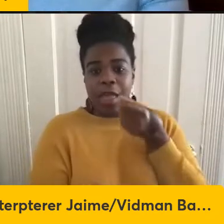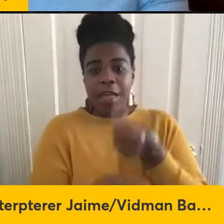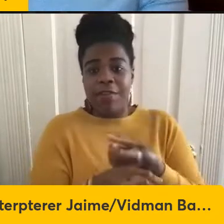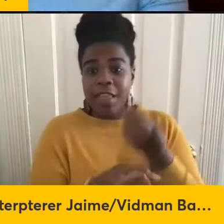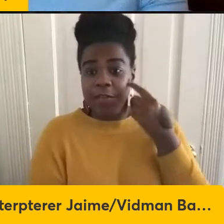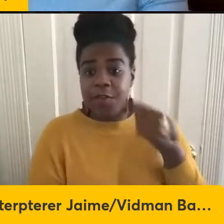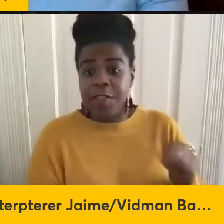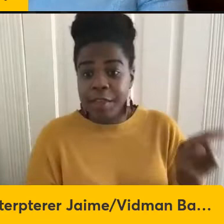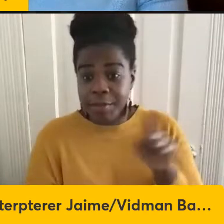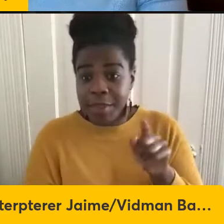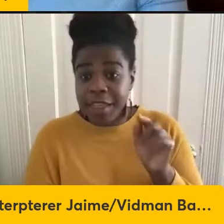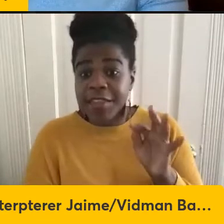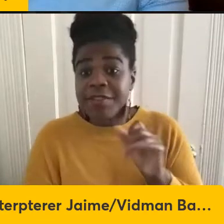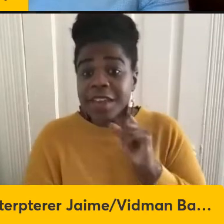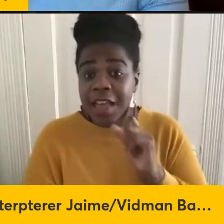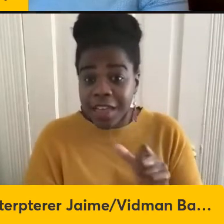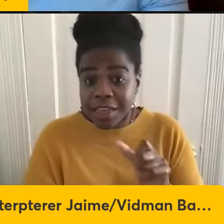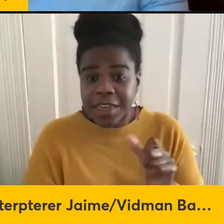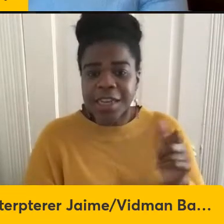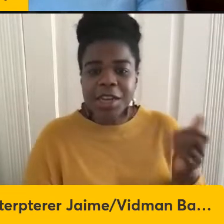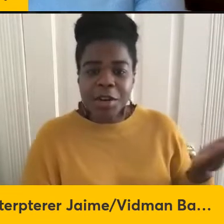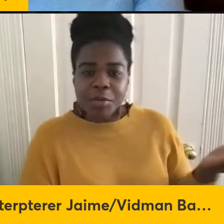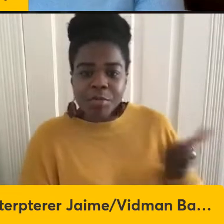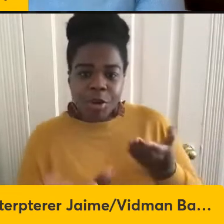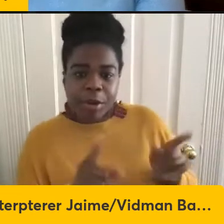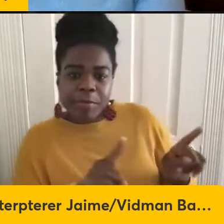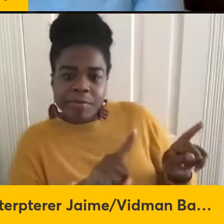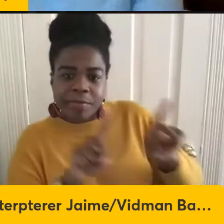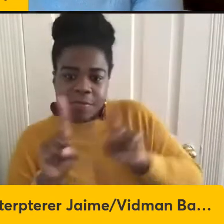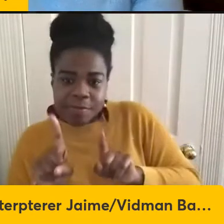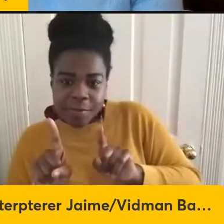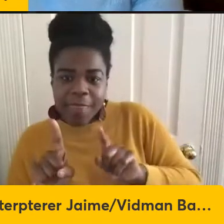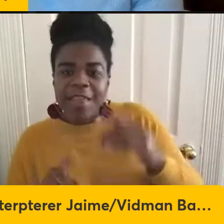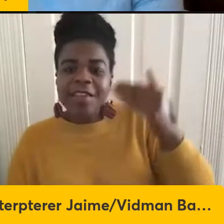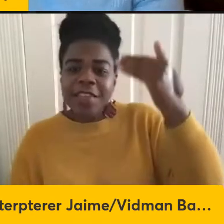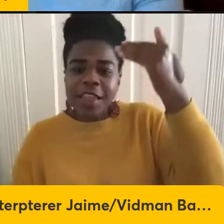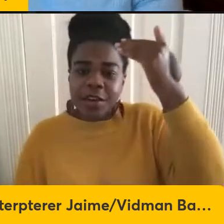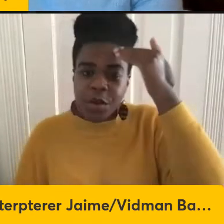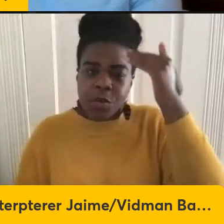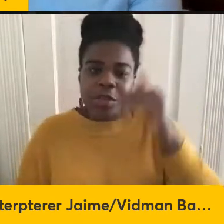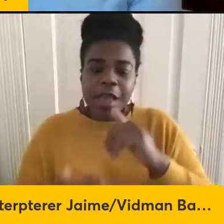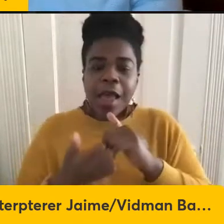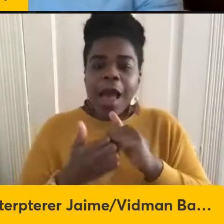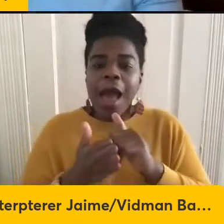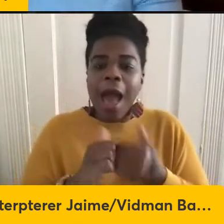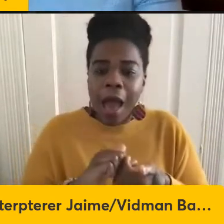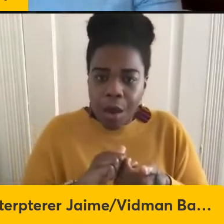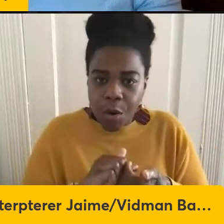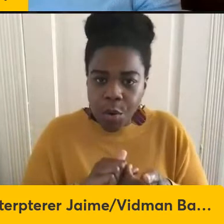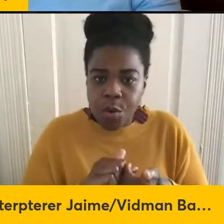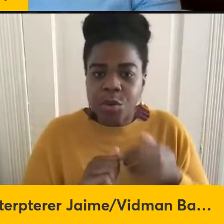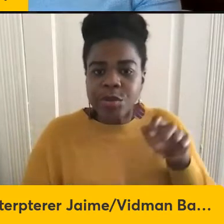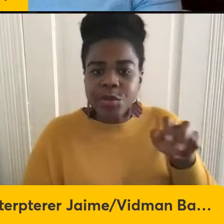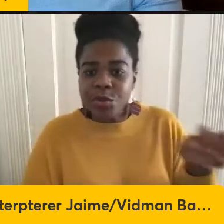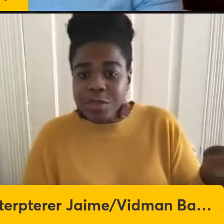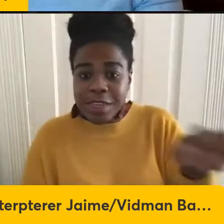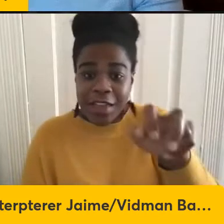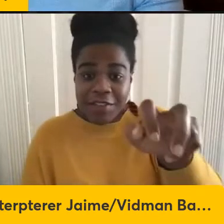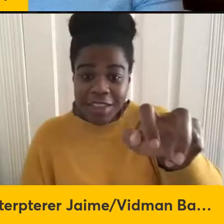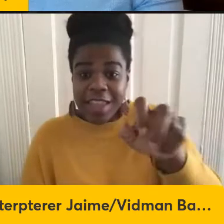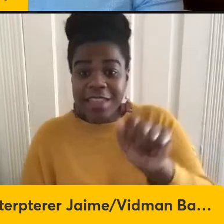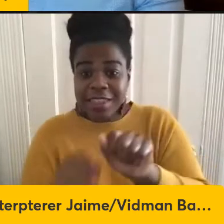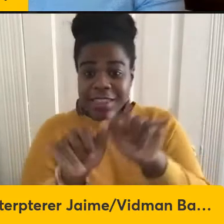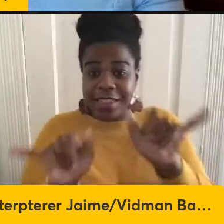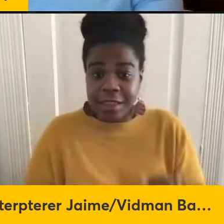But if not, bring somebody along that knows exactly how to navigate the system or to